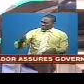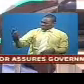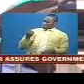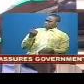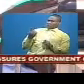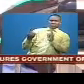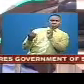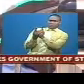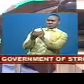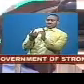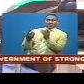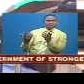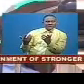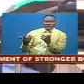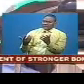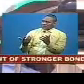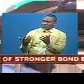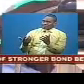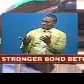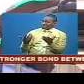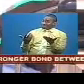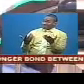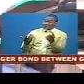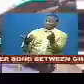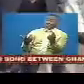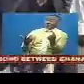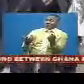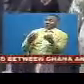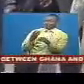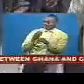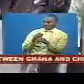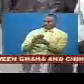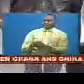manner of persons who come to you without compromising the security of the state.